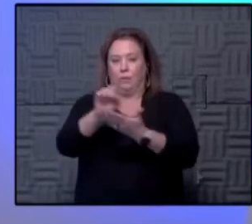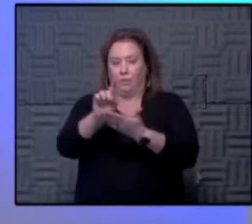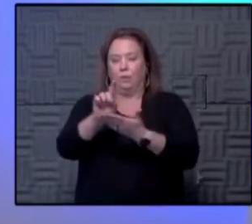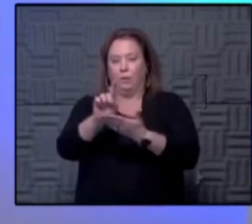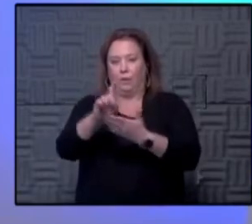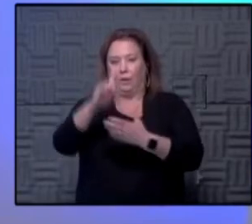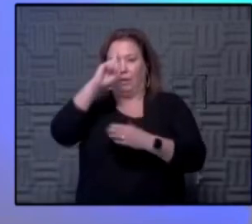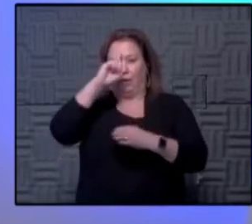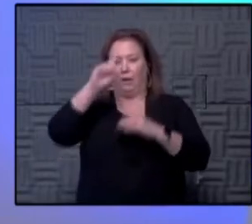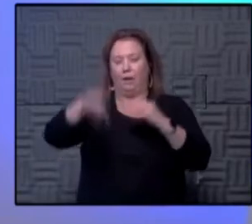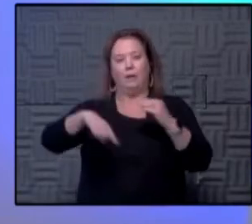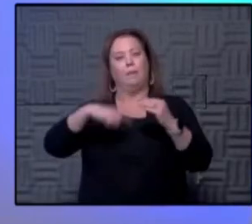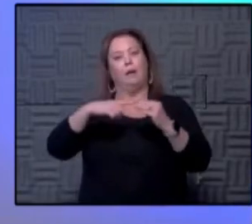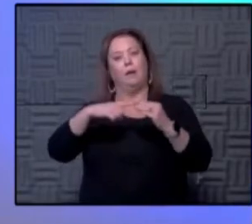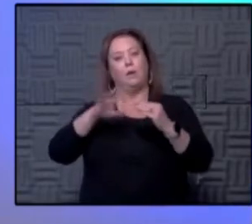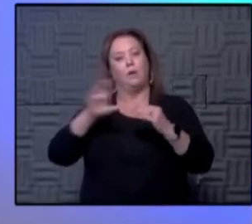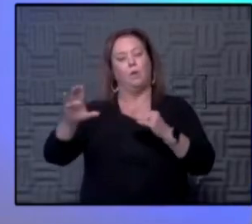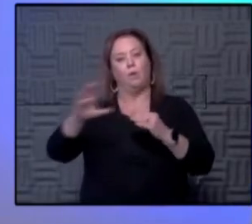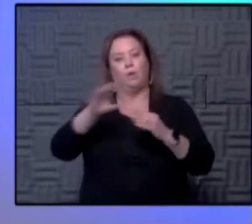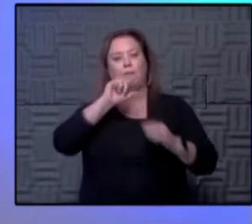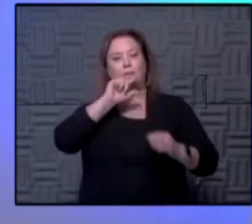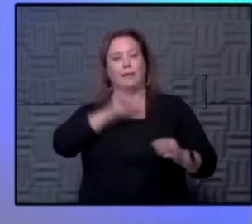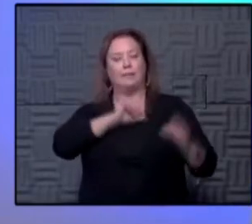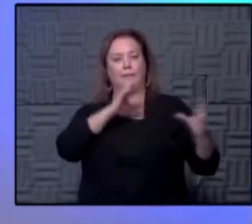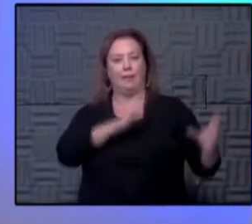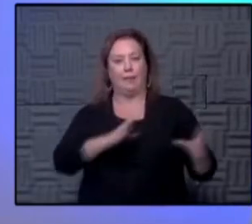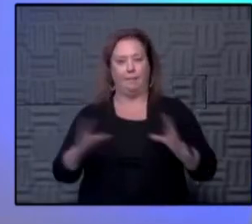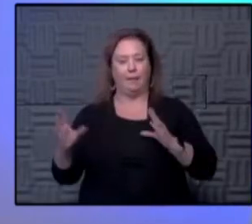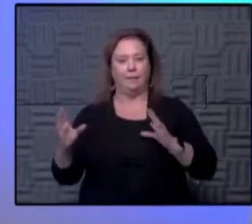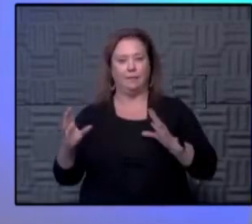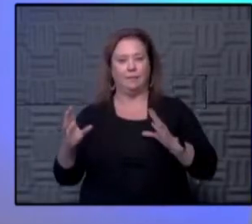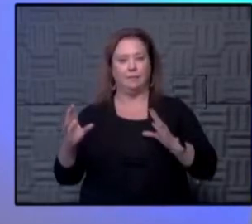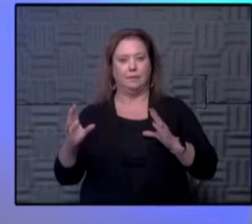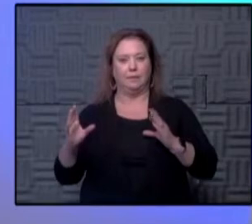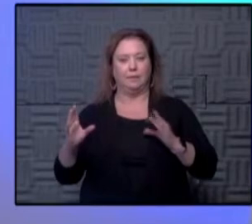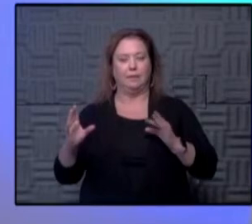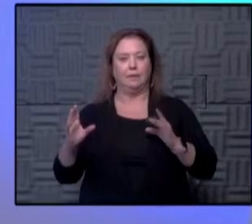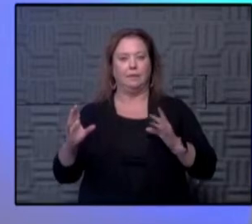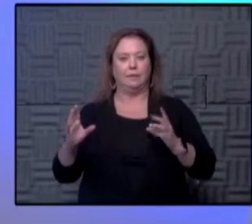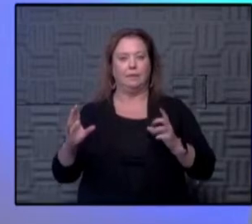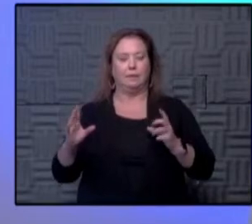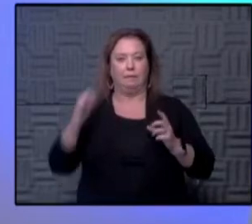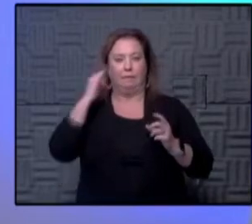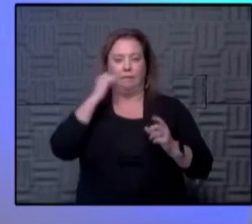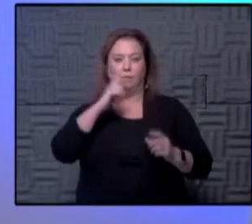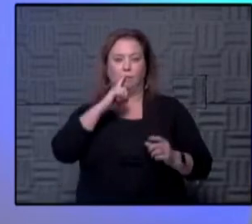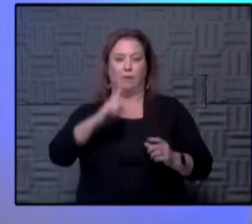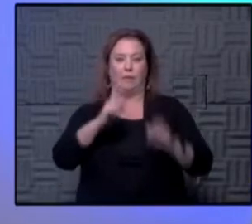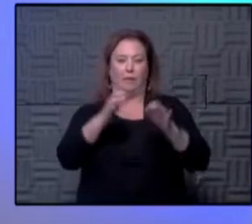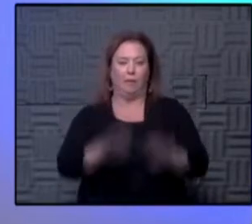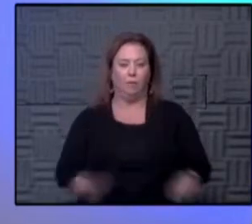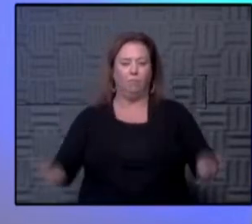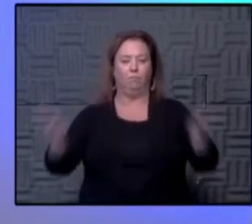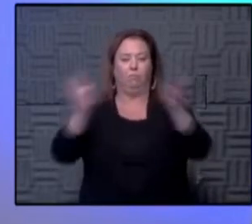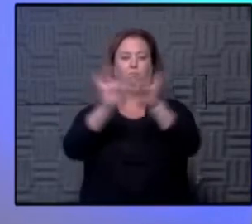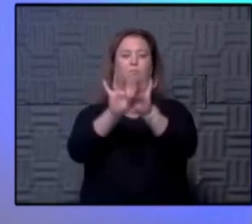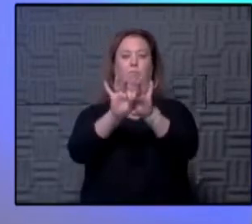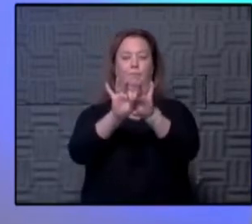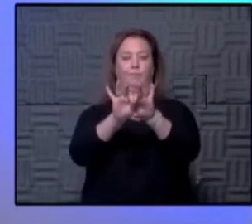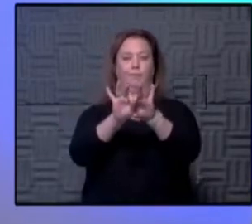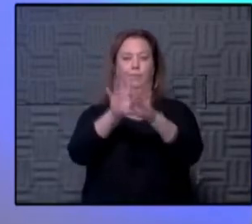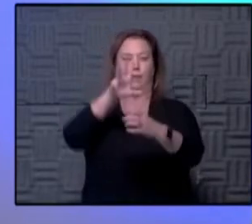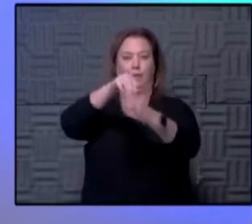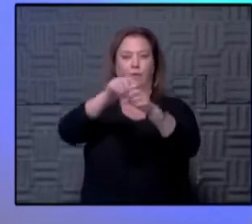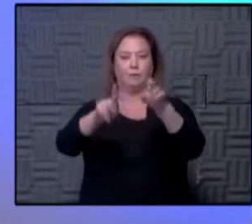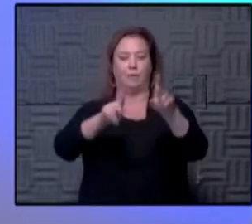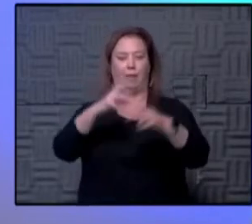be thoughtful on what your Thanksgiving plans are, and if it's really worth it to engage with